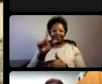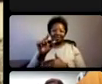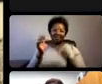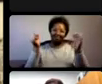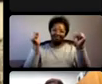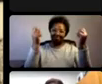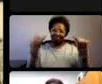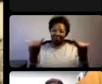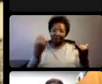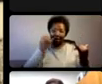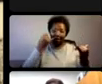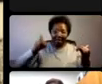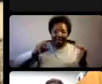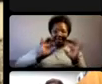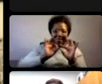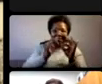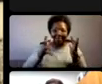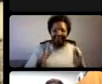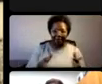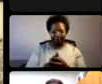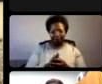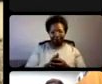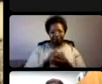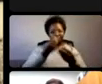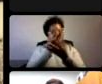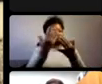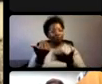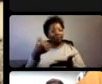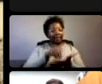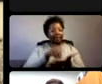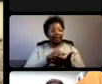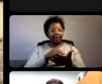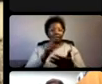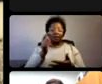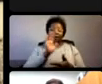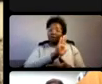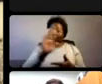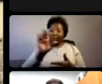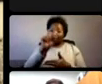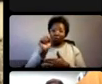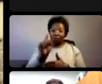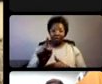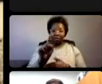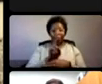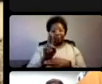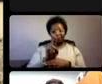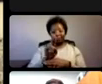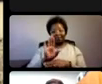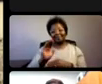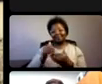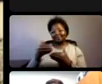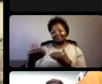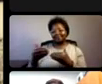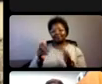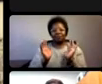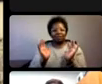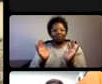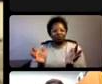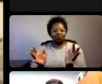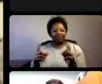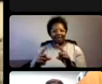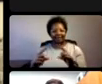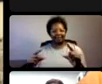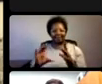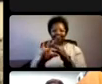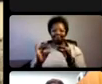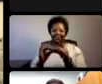you need it. And again, for your questions, please ask them directly in the Q&A, the comment box here on WebEx, the chat